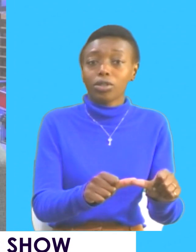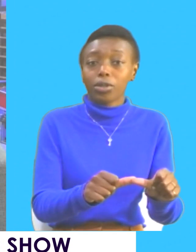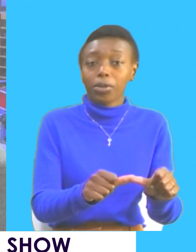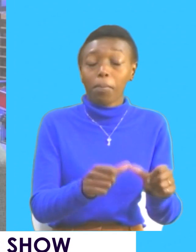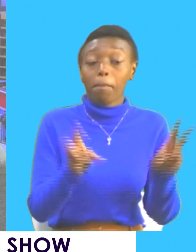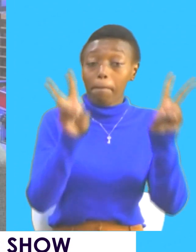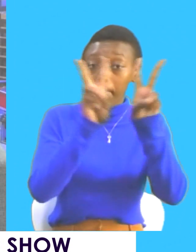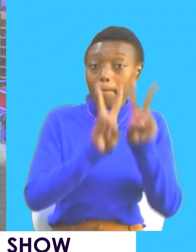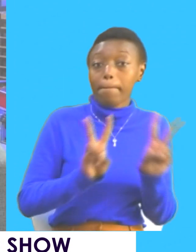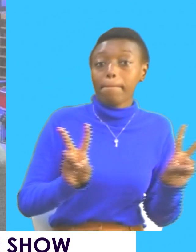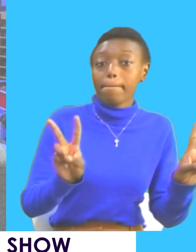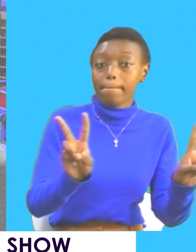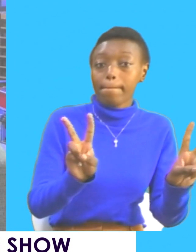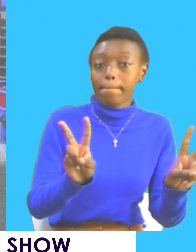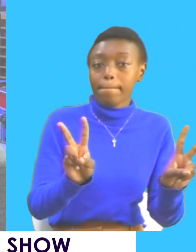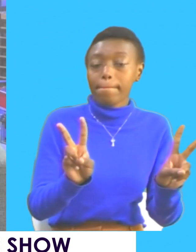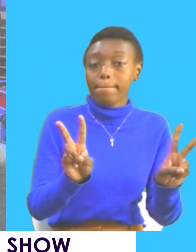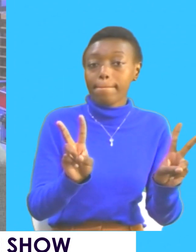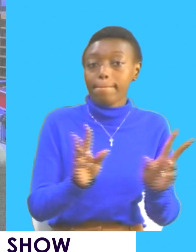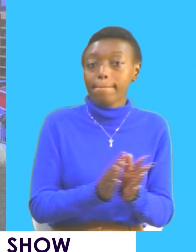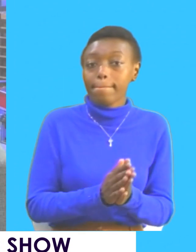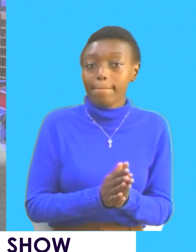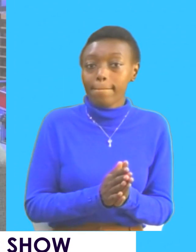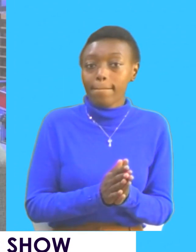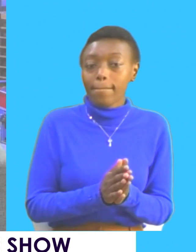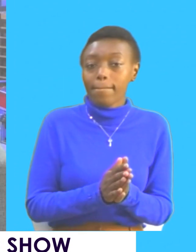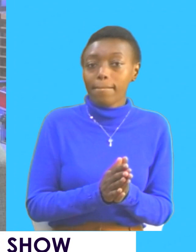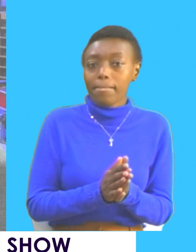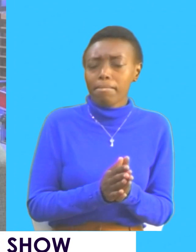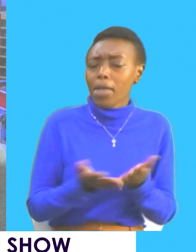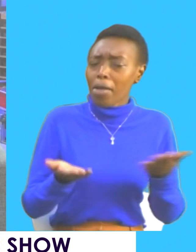relevant. By the way, just